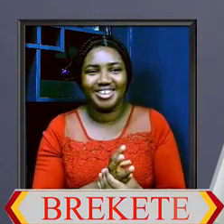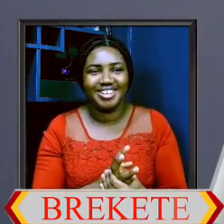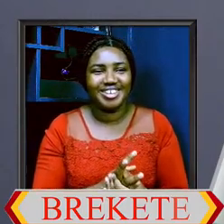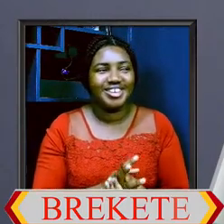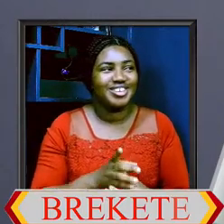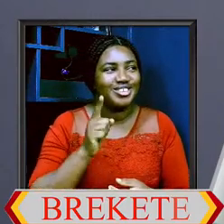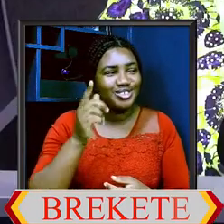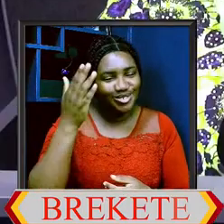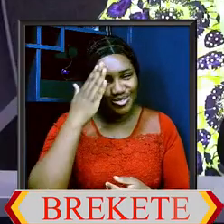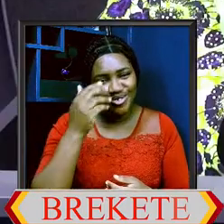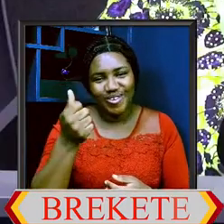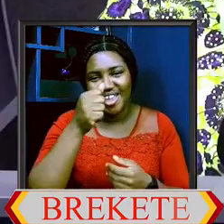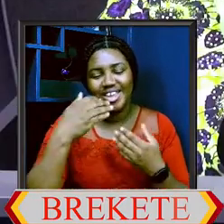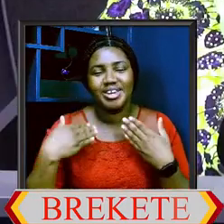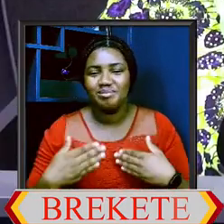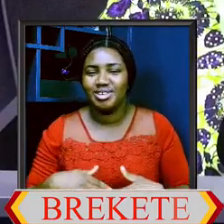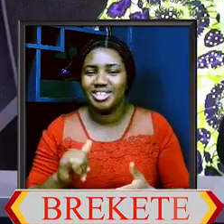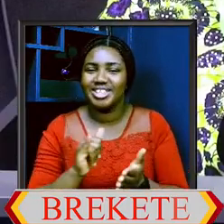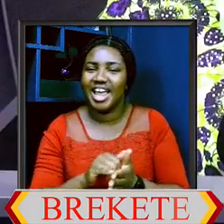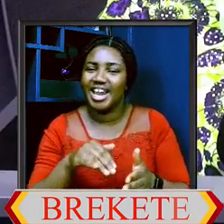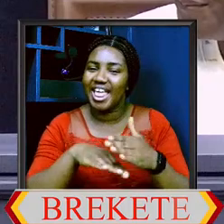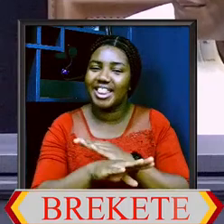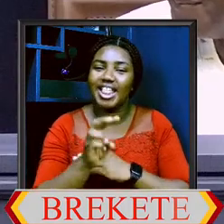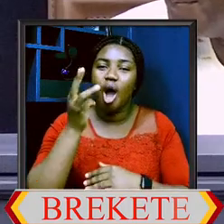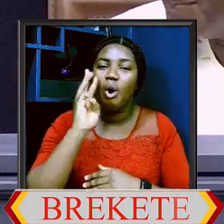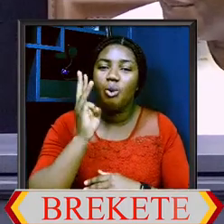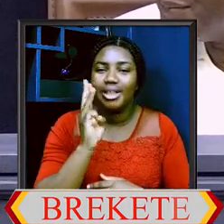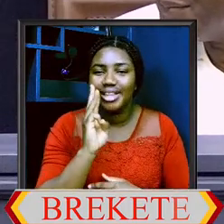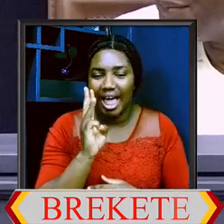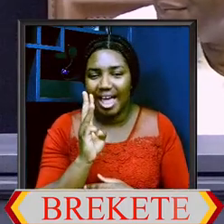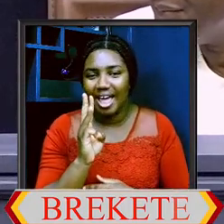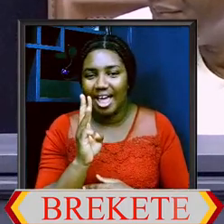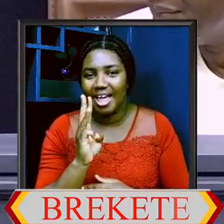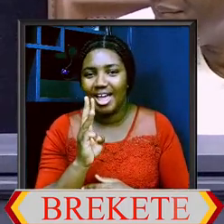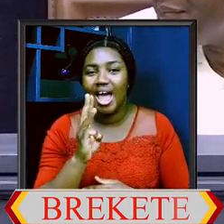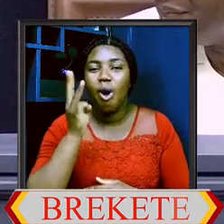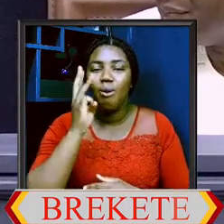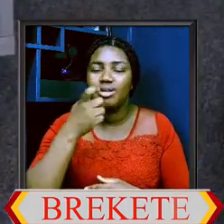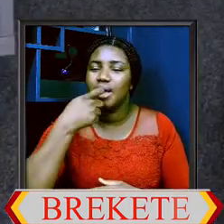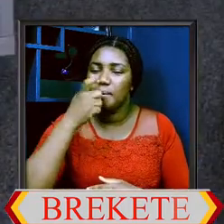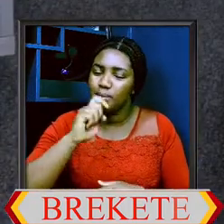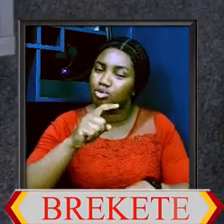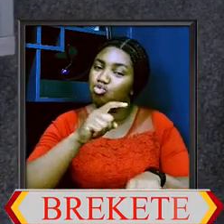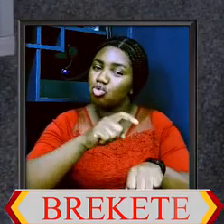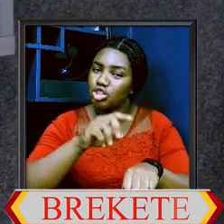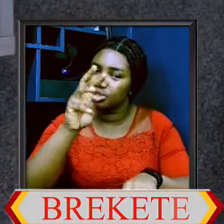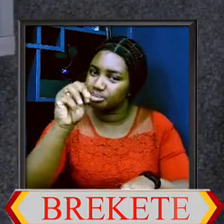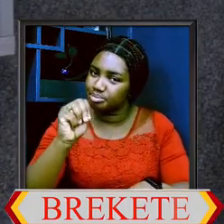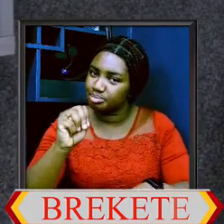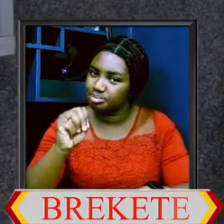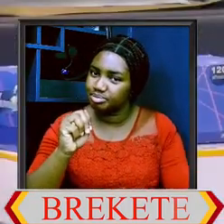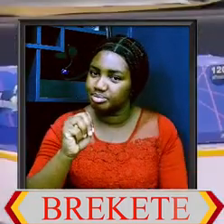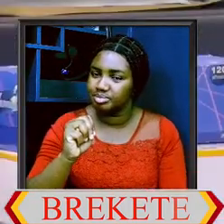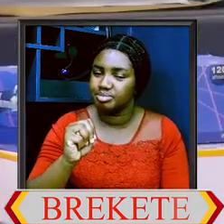contr anybody way they enter water water must touch